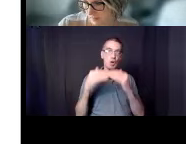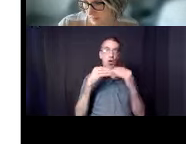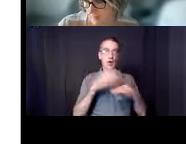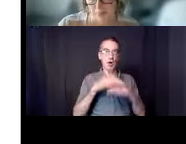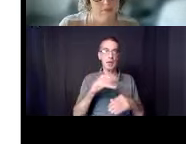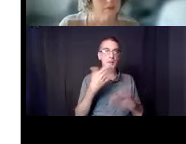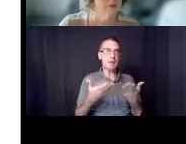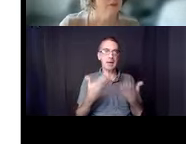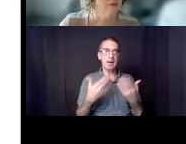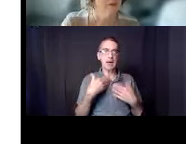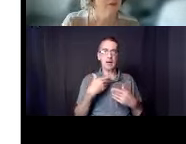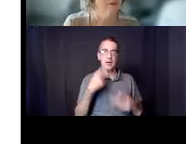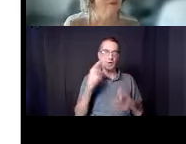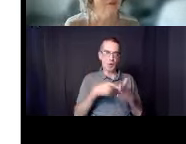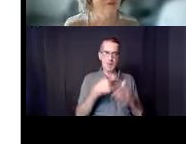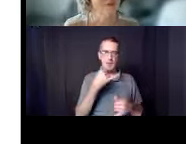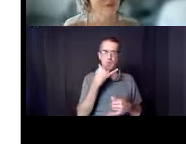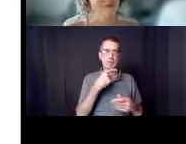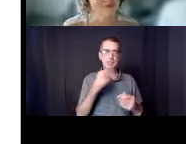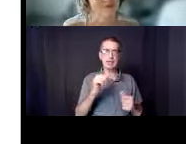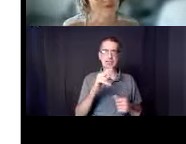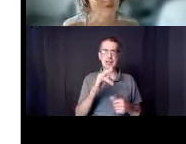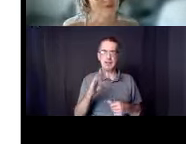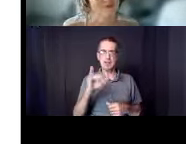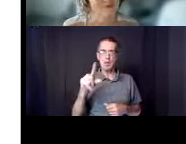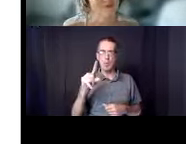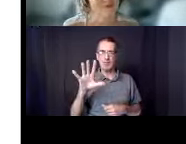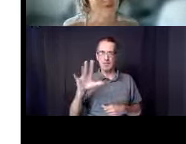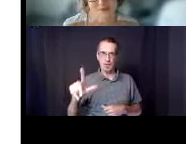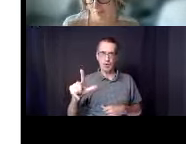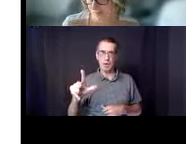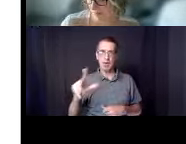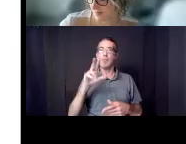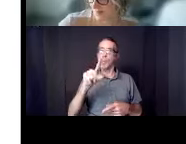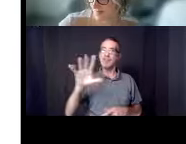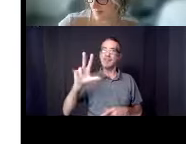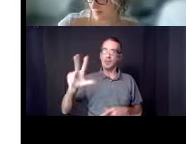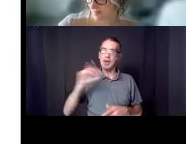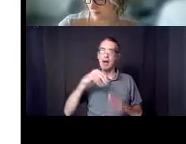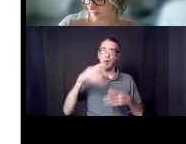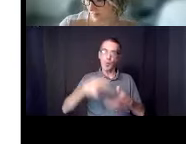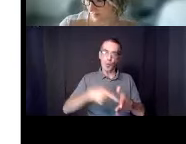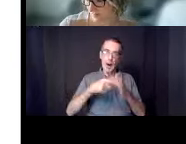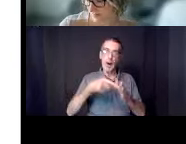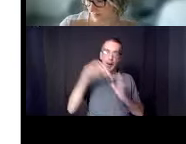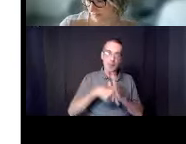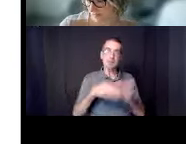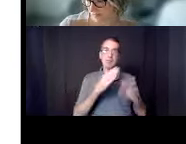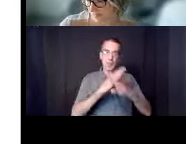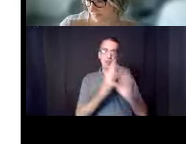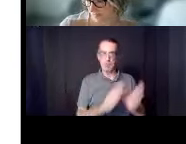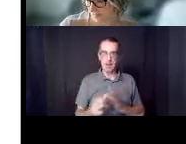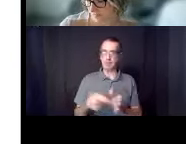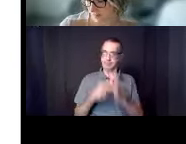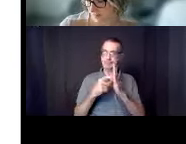can probably correct me if I'm wrong. I believe it's Assembly Bill 153 that requires a comprehensive prevention plan.